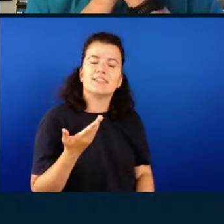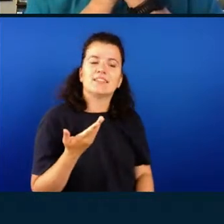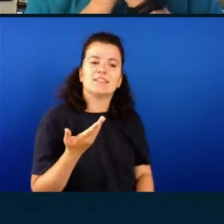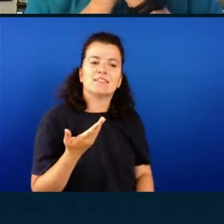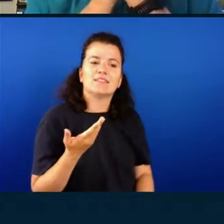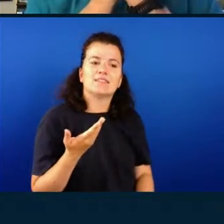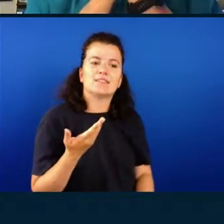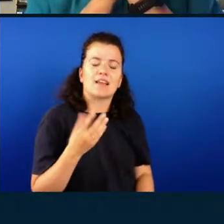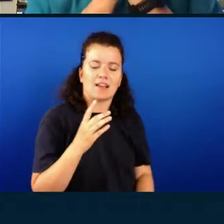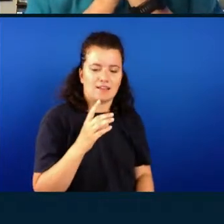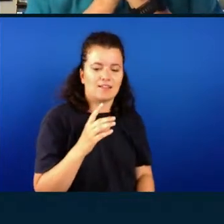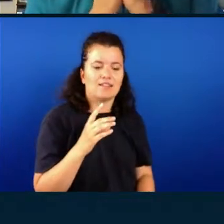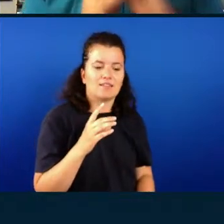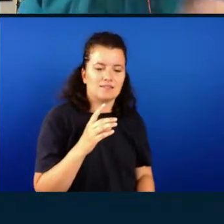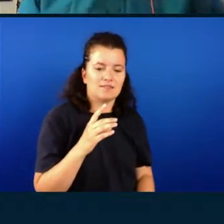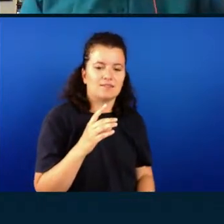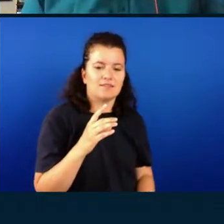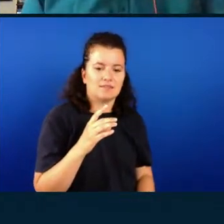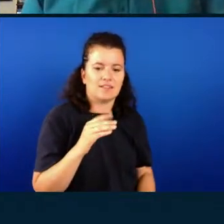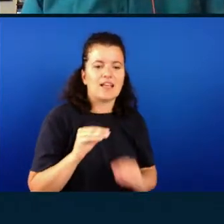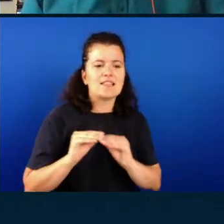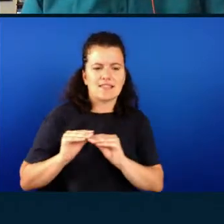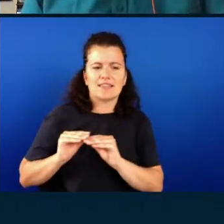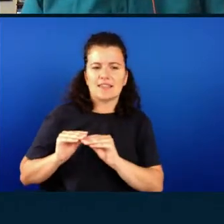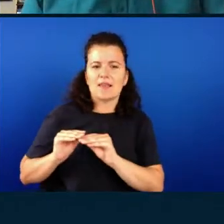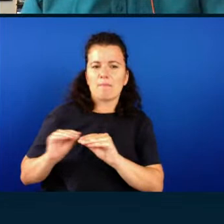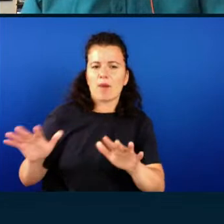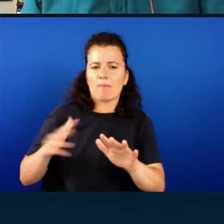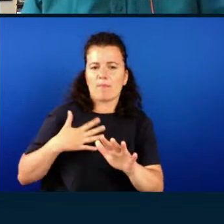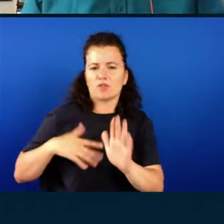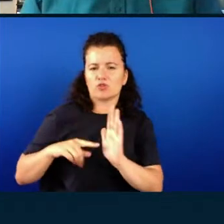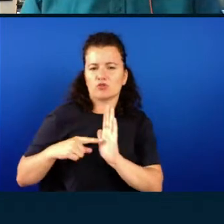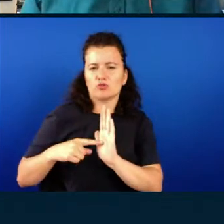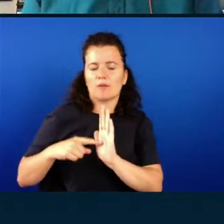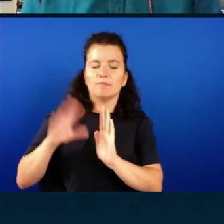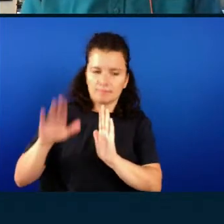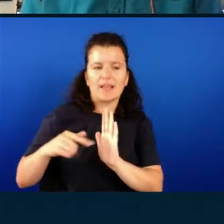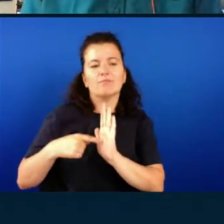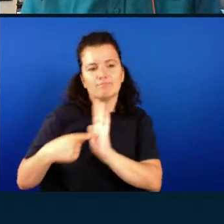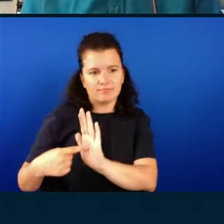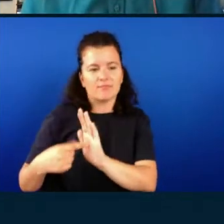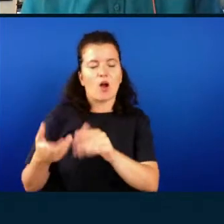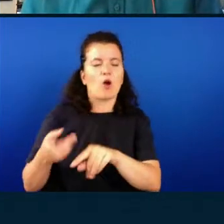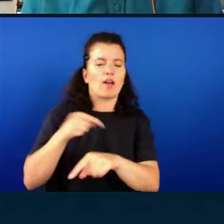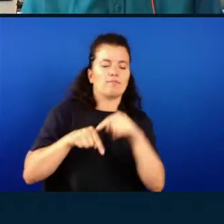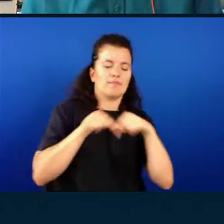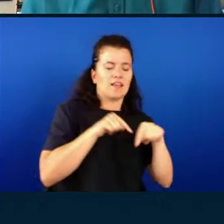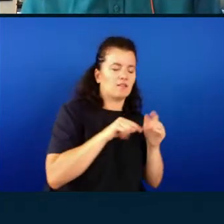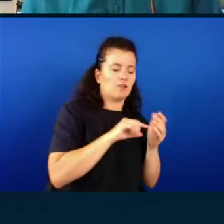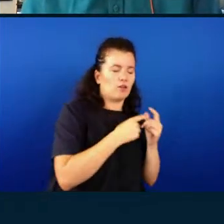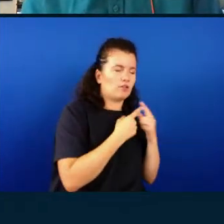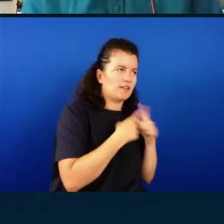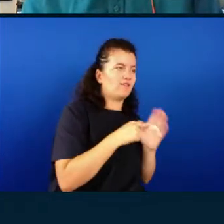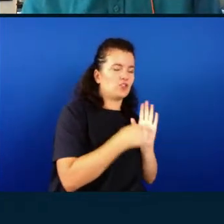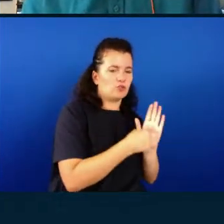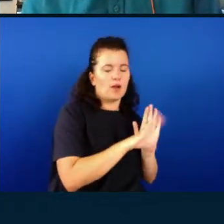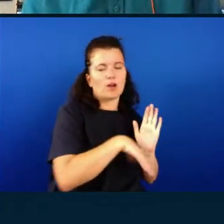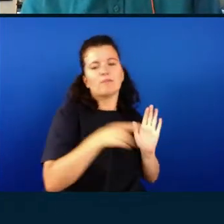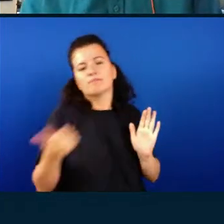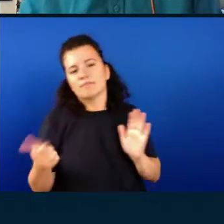deployment. Yeah, let's show deployment, but then after that, I'm going to show Zipkin because that's a fun thing. So we'll do